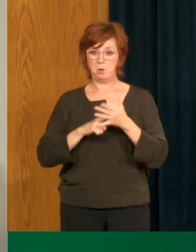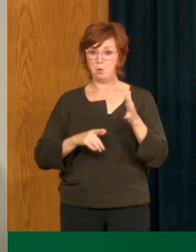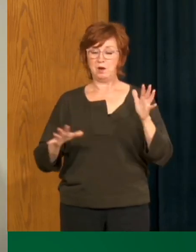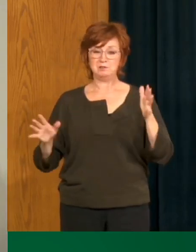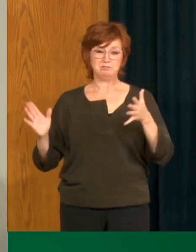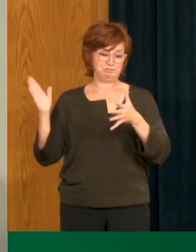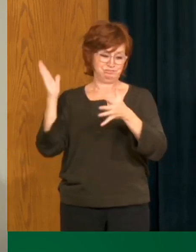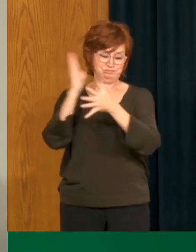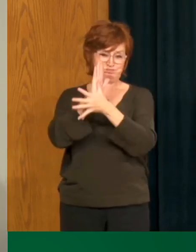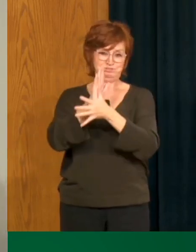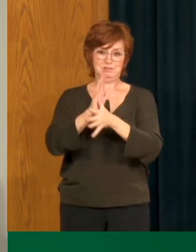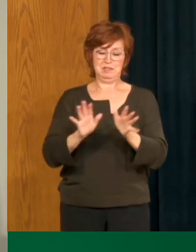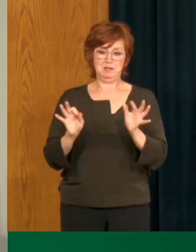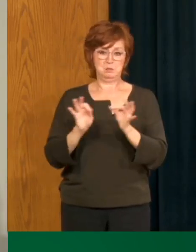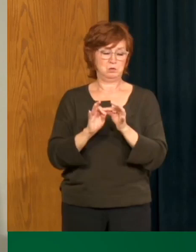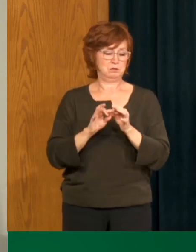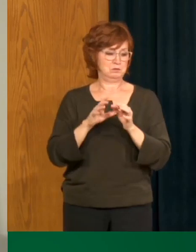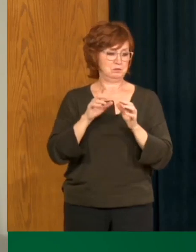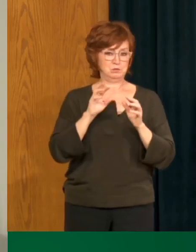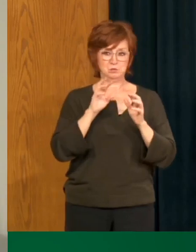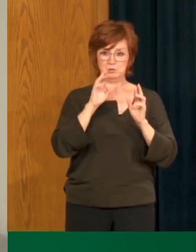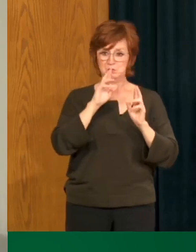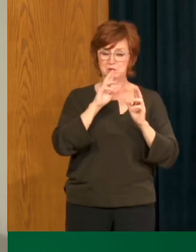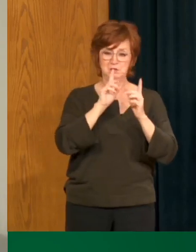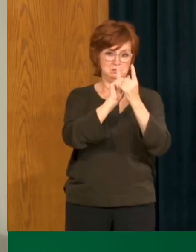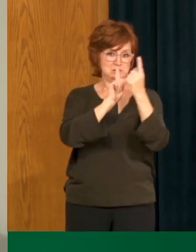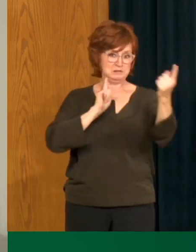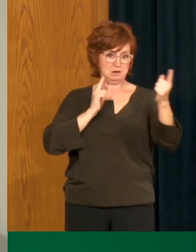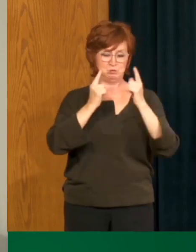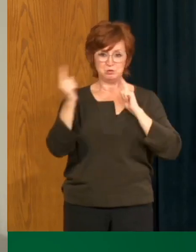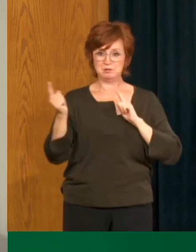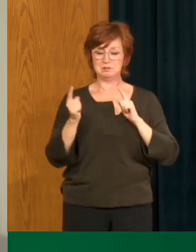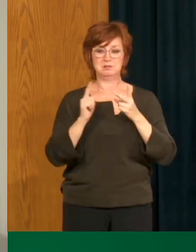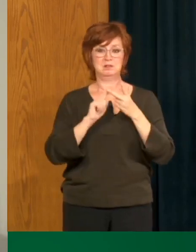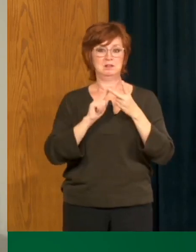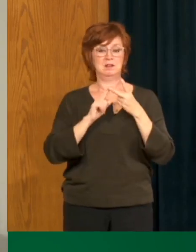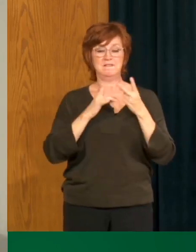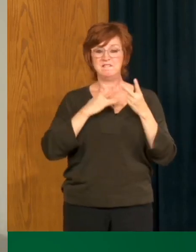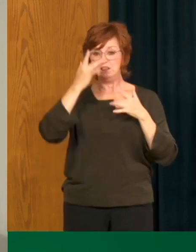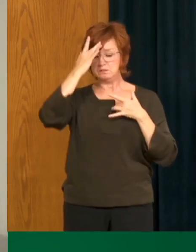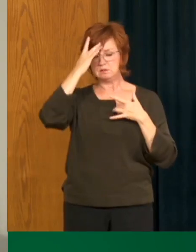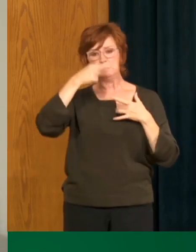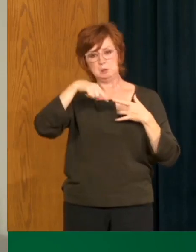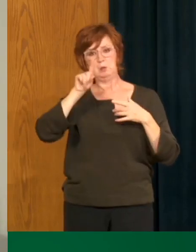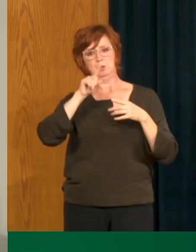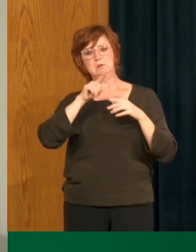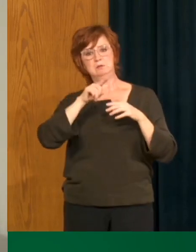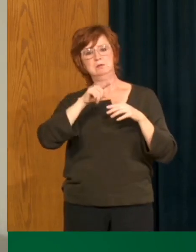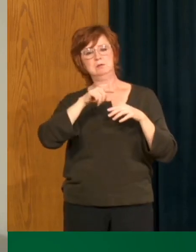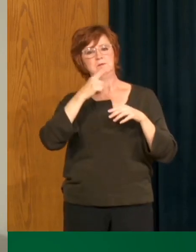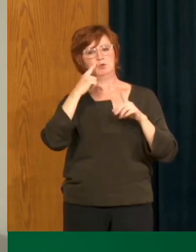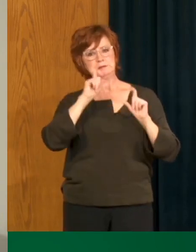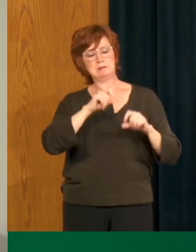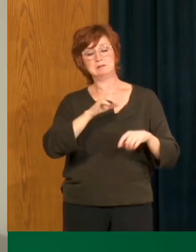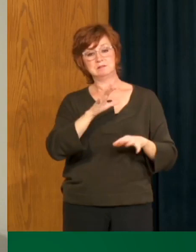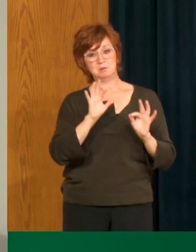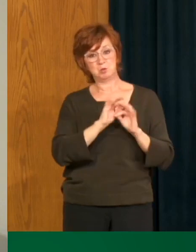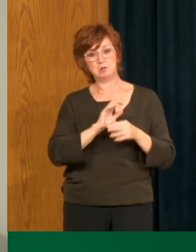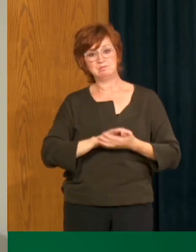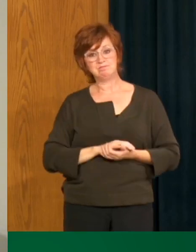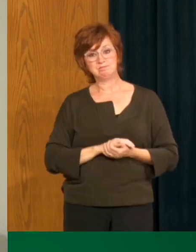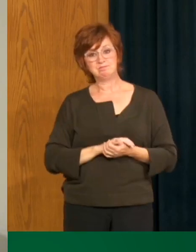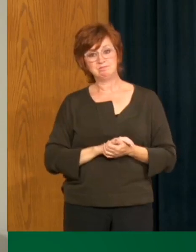we keep that physical distance, and if we have any symptoms, we should seek testing in any case, and that's how we need to know if we have any